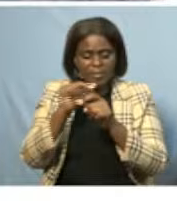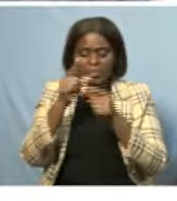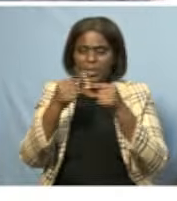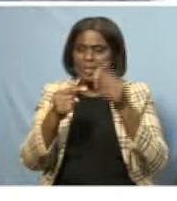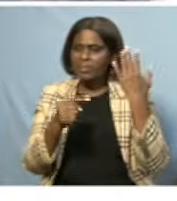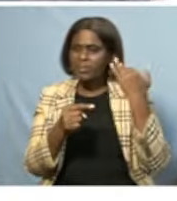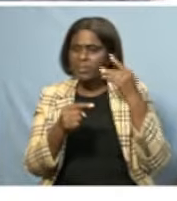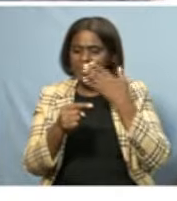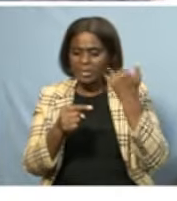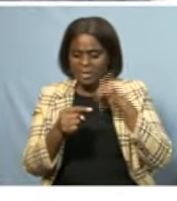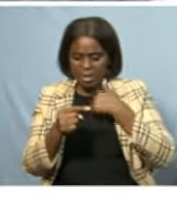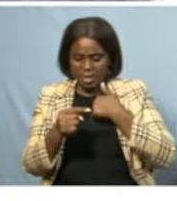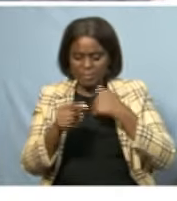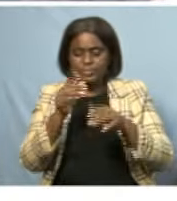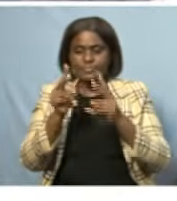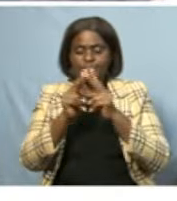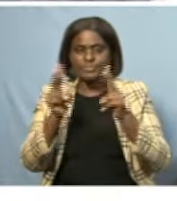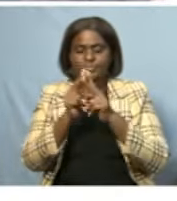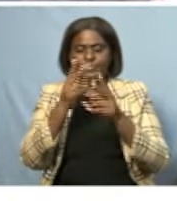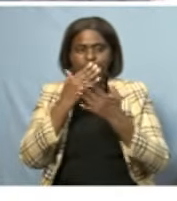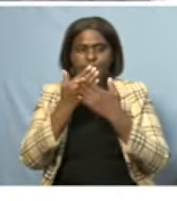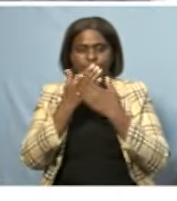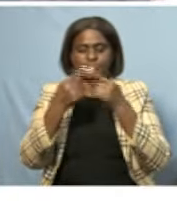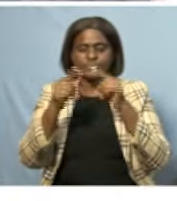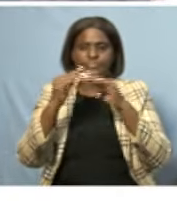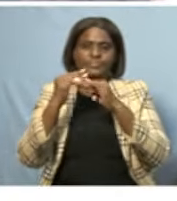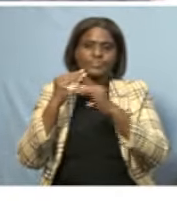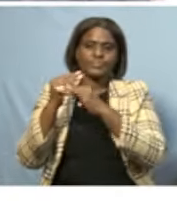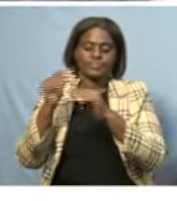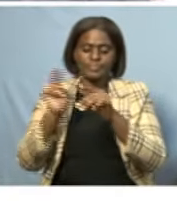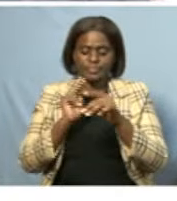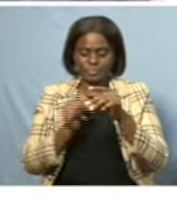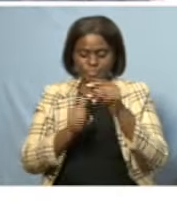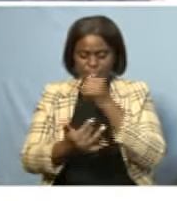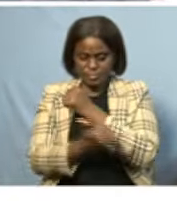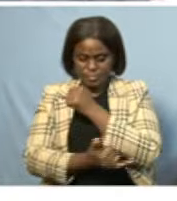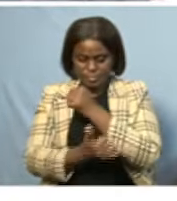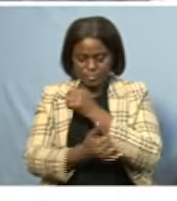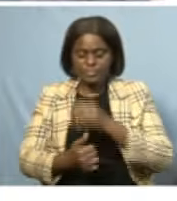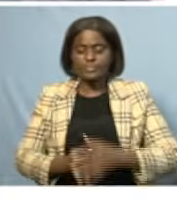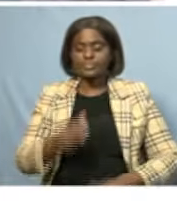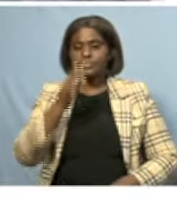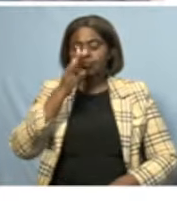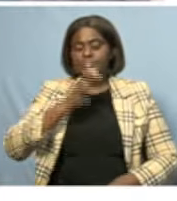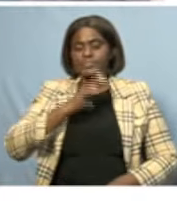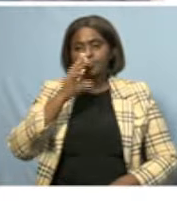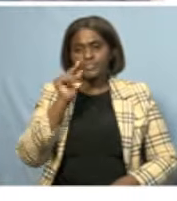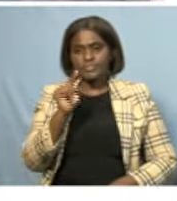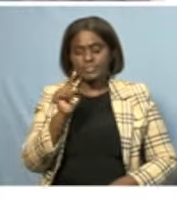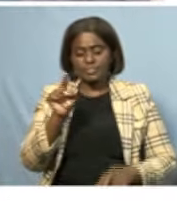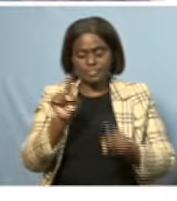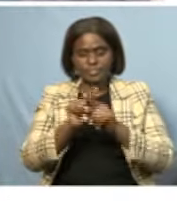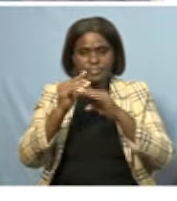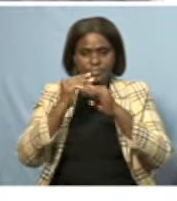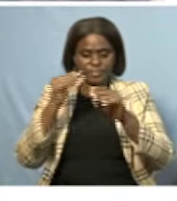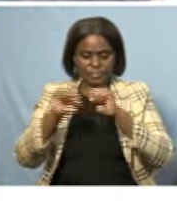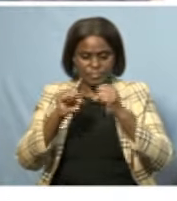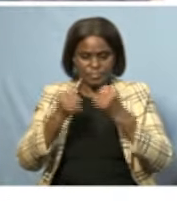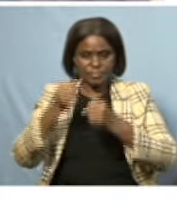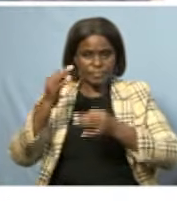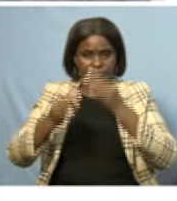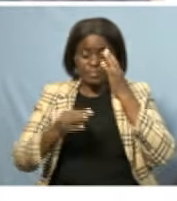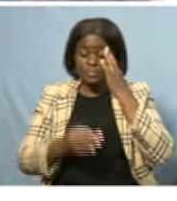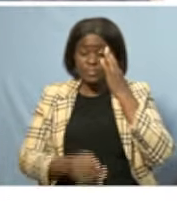happening? We should have been at a very, very different level as a country. Madam Speaker, equity and social